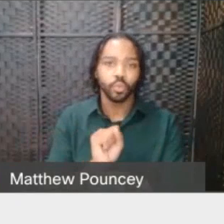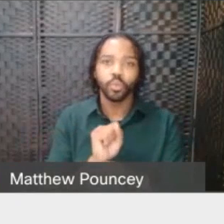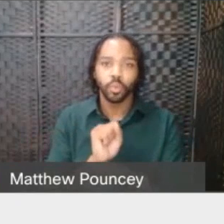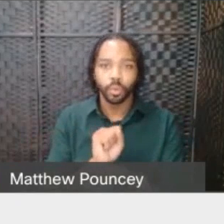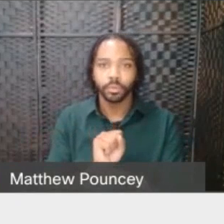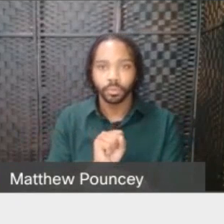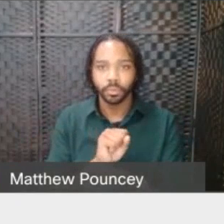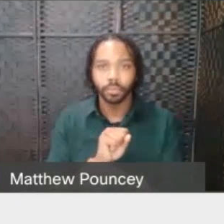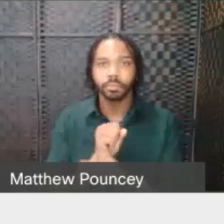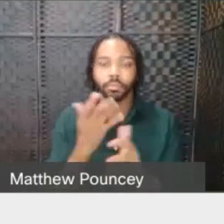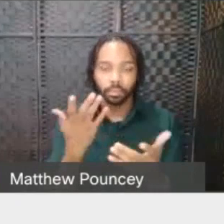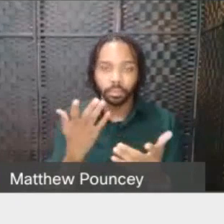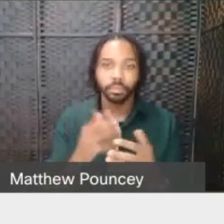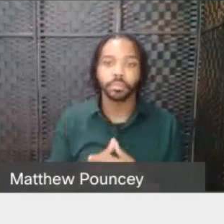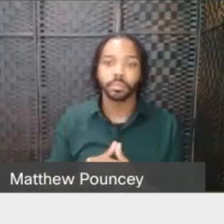Health.